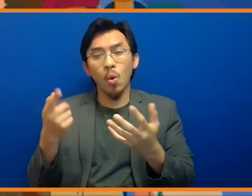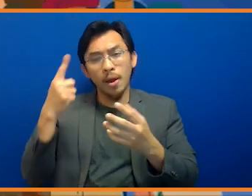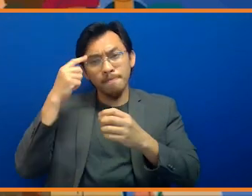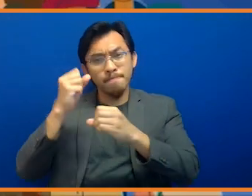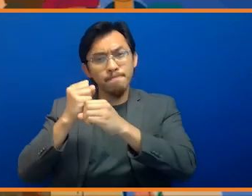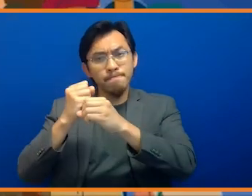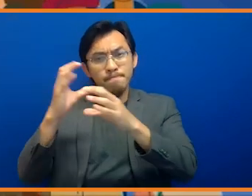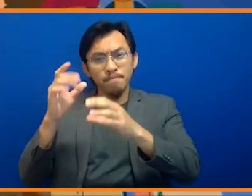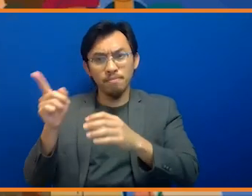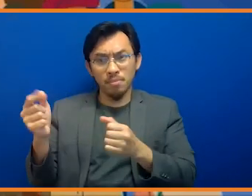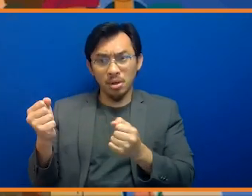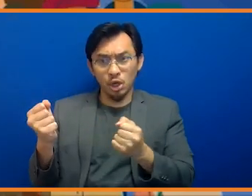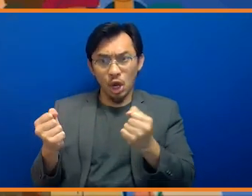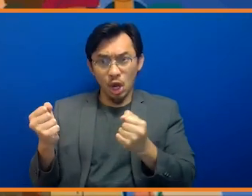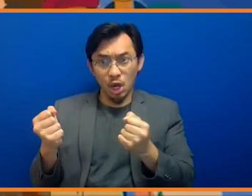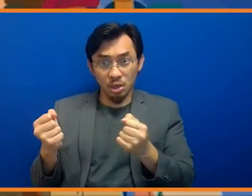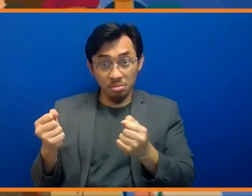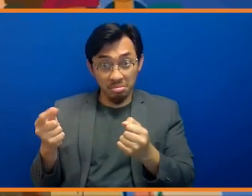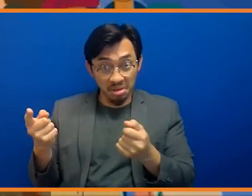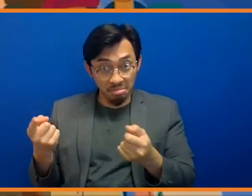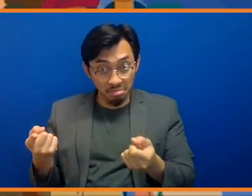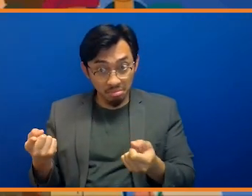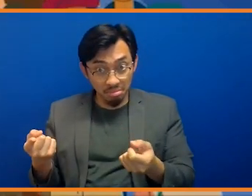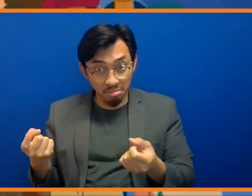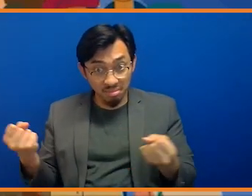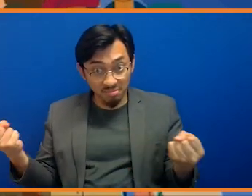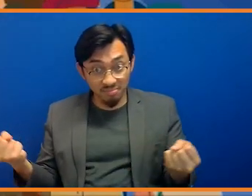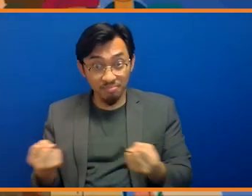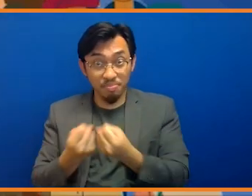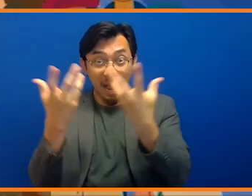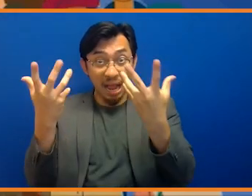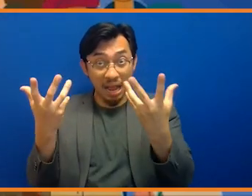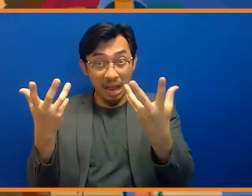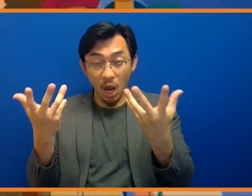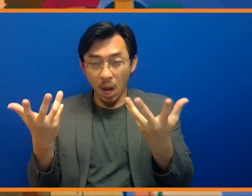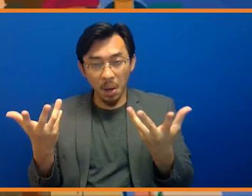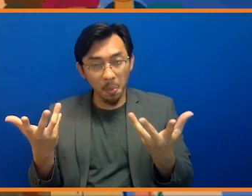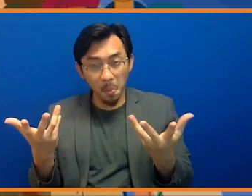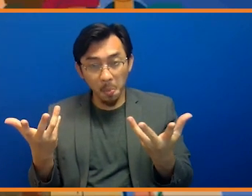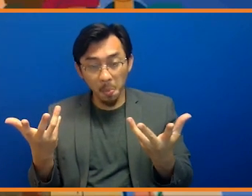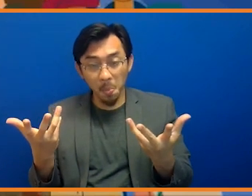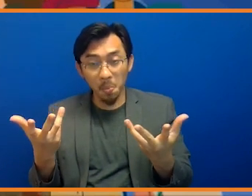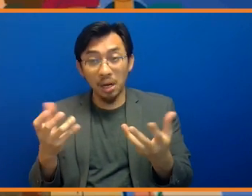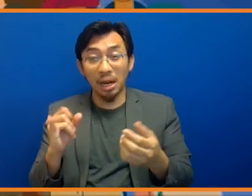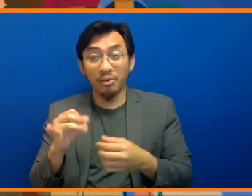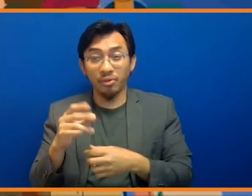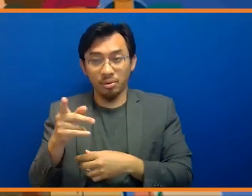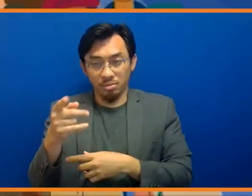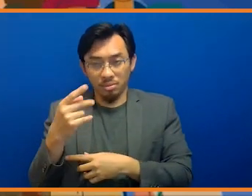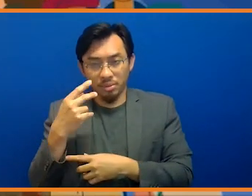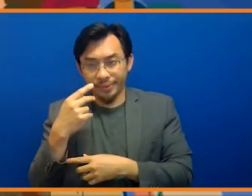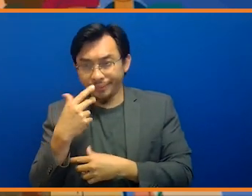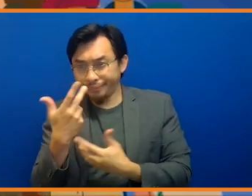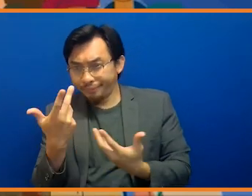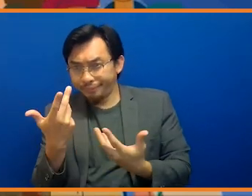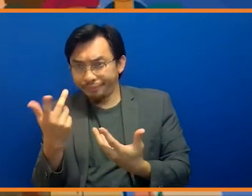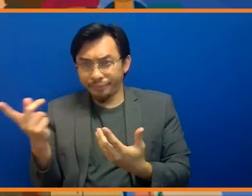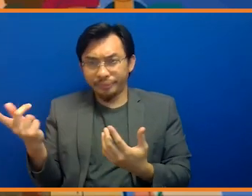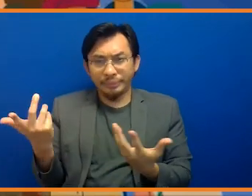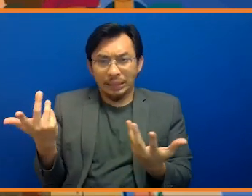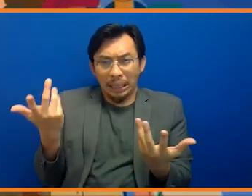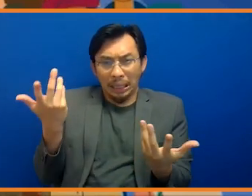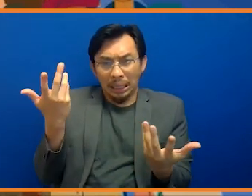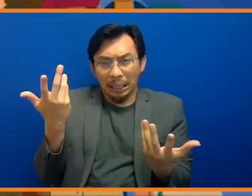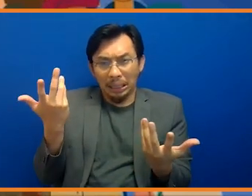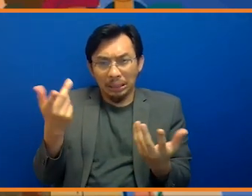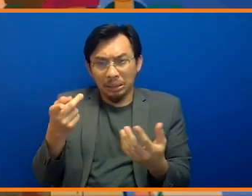imagine can be the car because accident. Okay. So, but if we go through more than that,